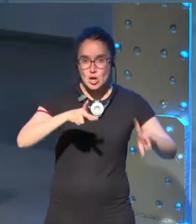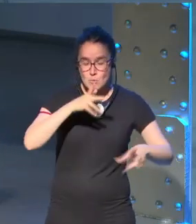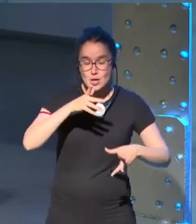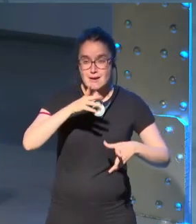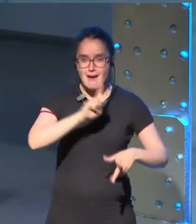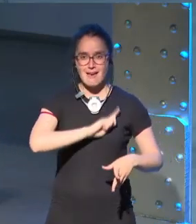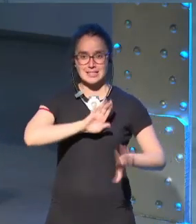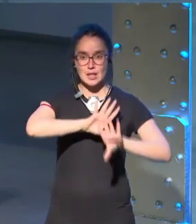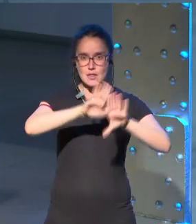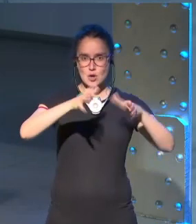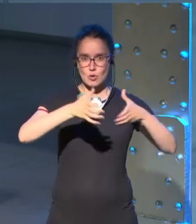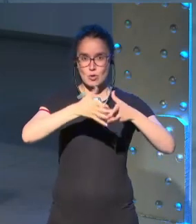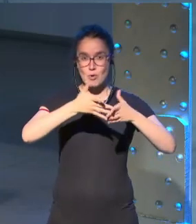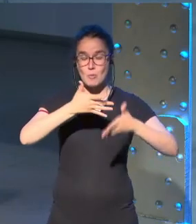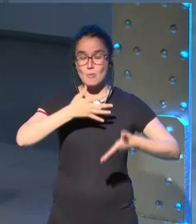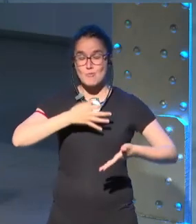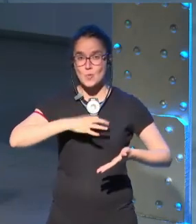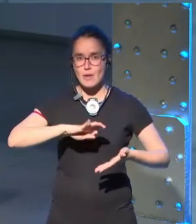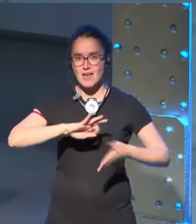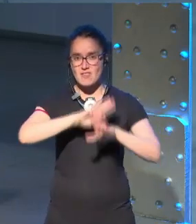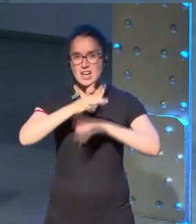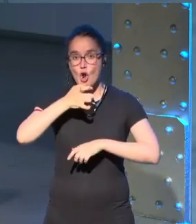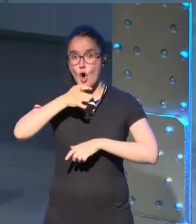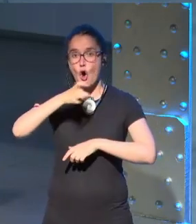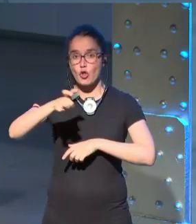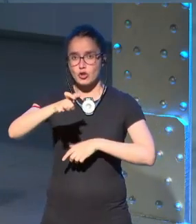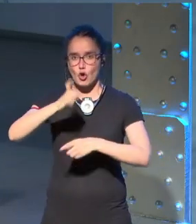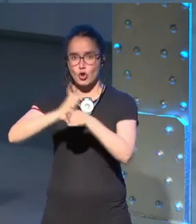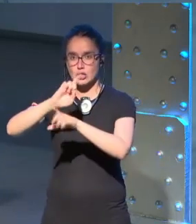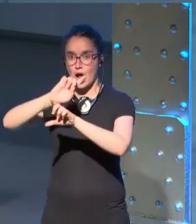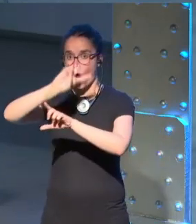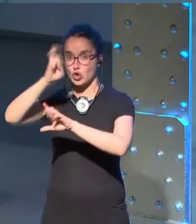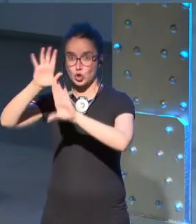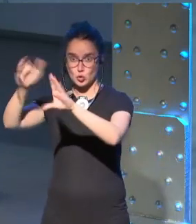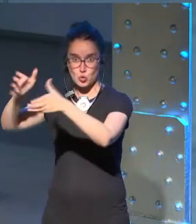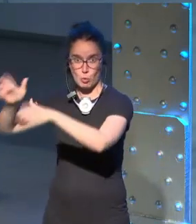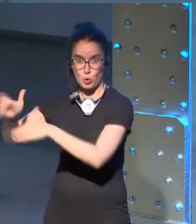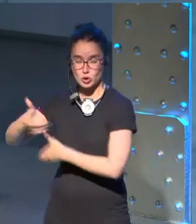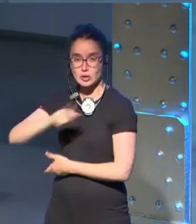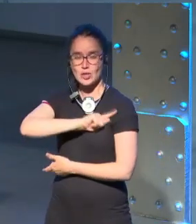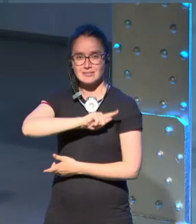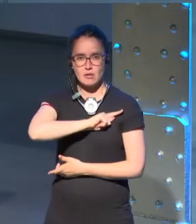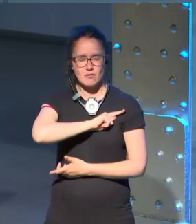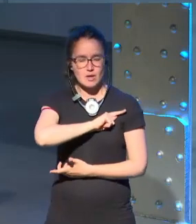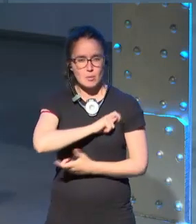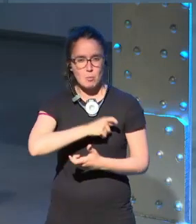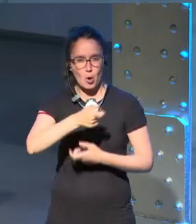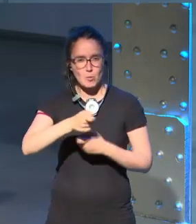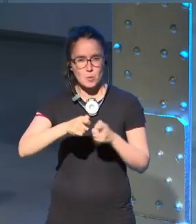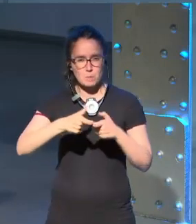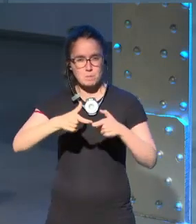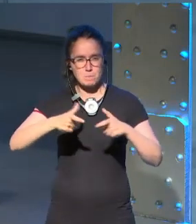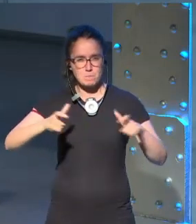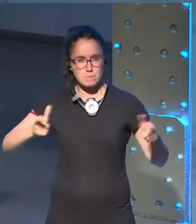hatred of other tribes. And I have a feeling that some of that is starting to happen right now. It's not so much that